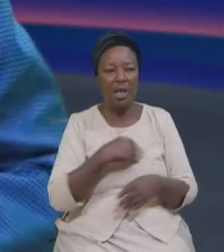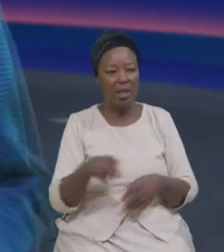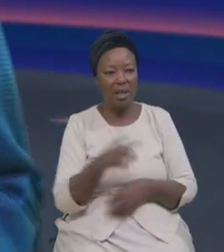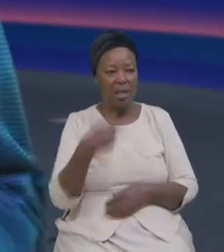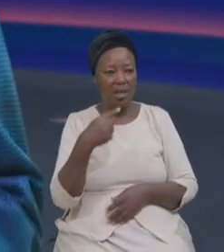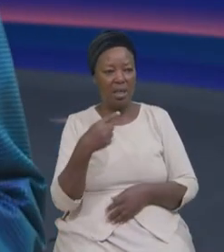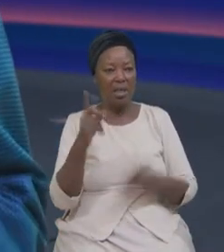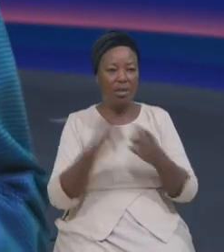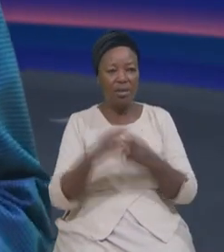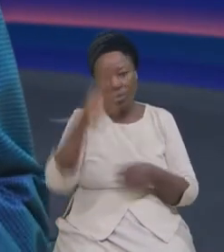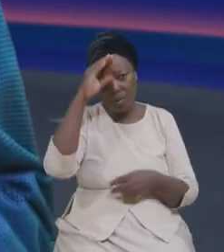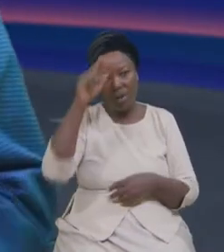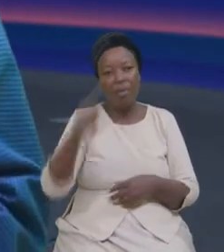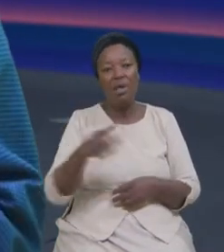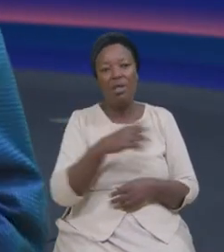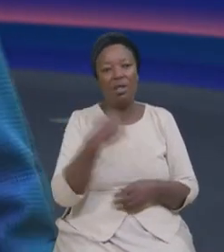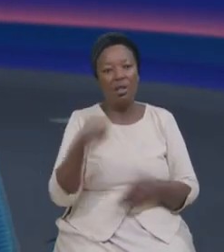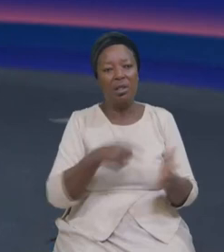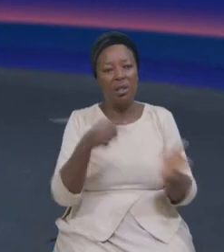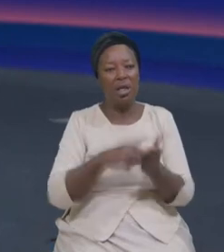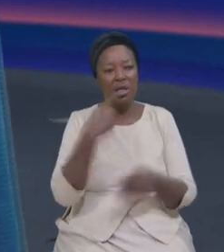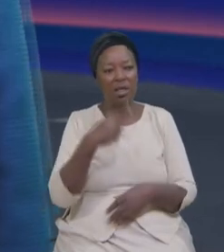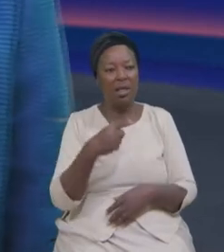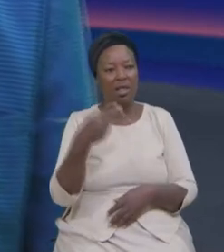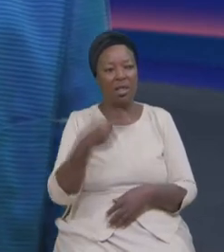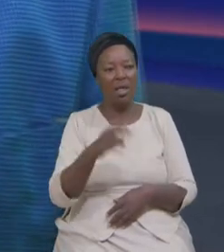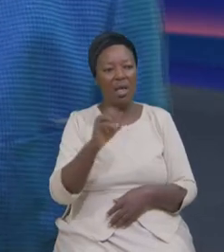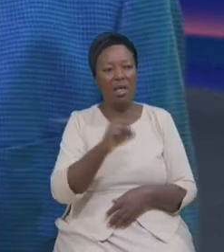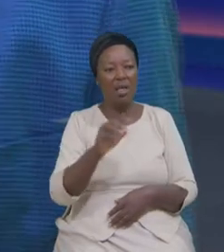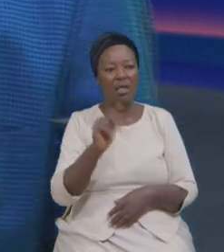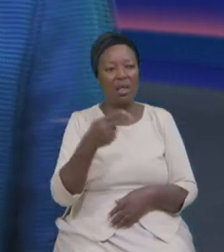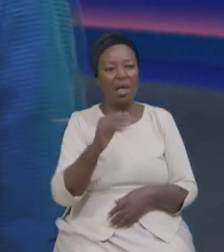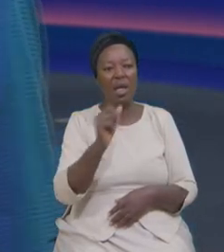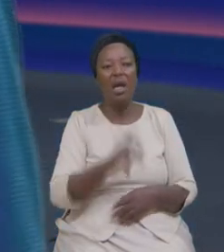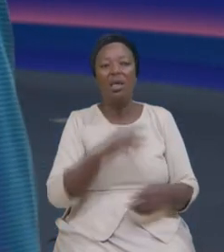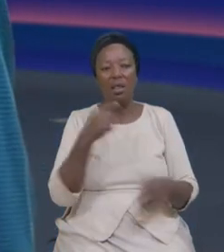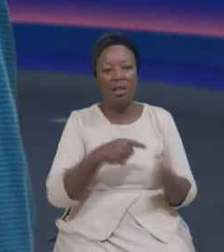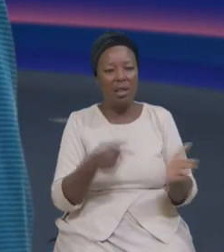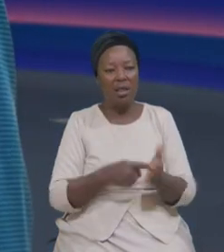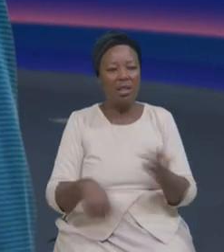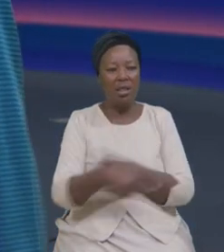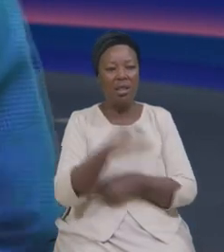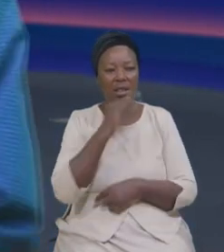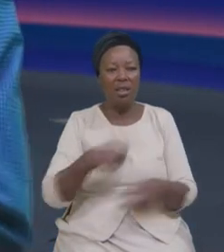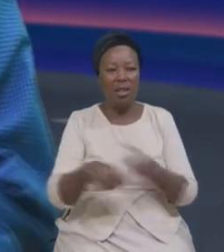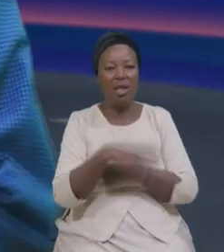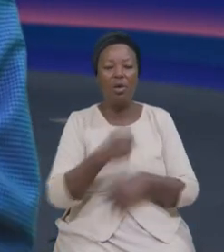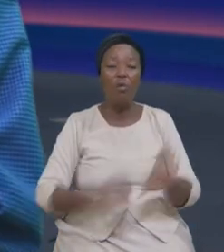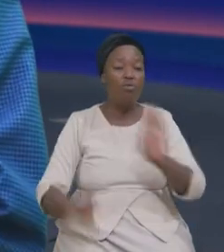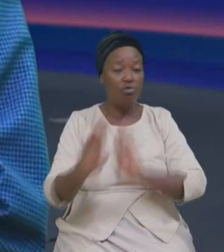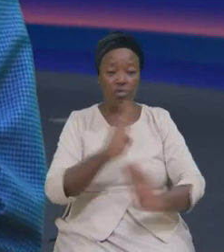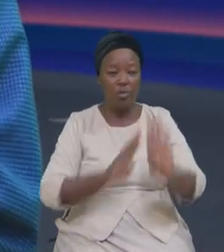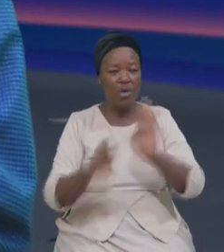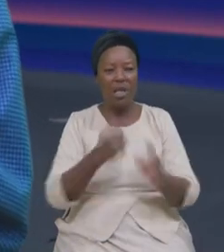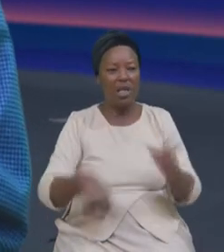him, thus says Ezekiah, this day is a day of trouble. You hear that? A day